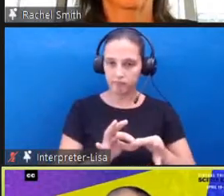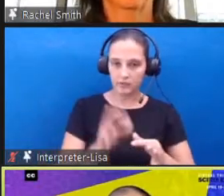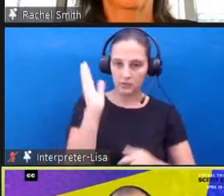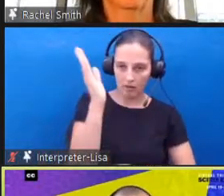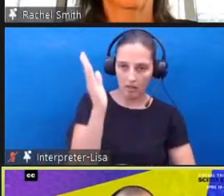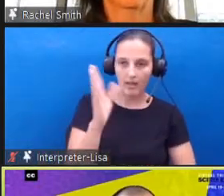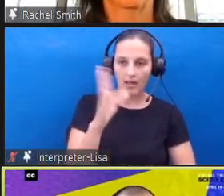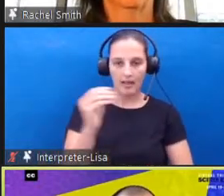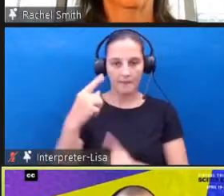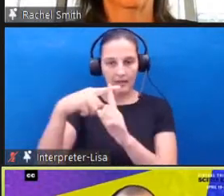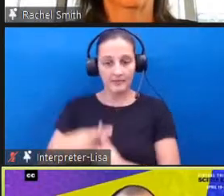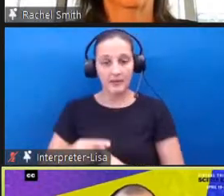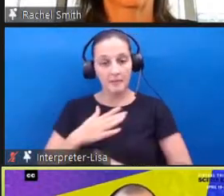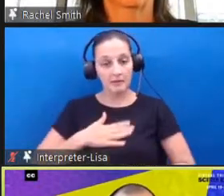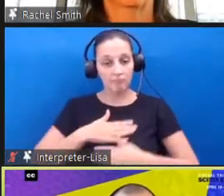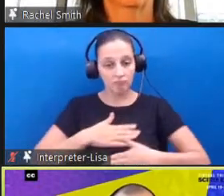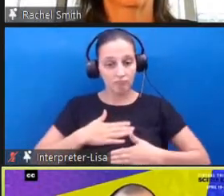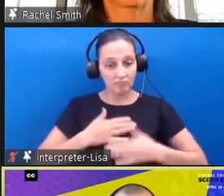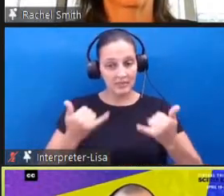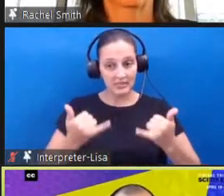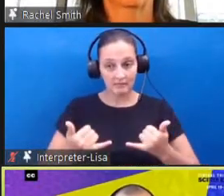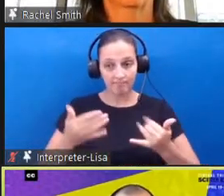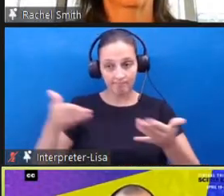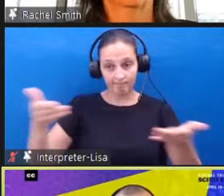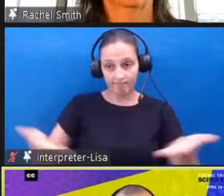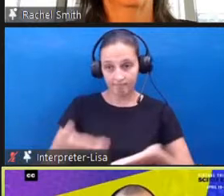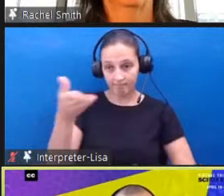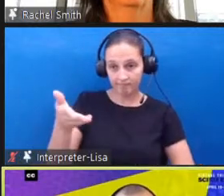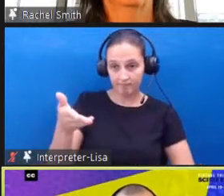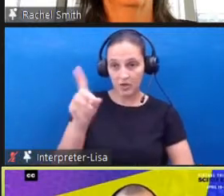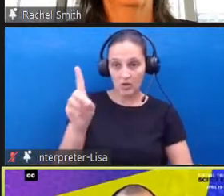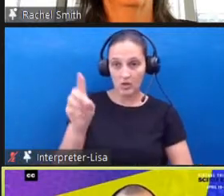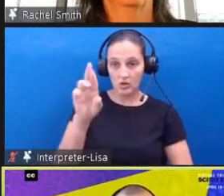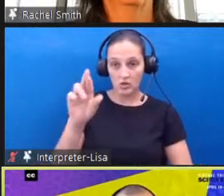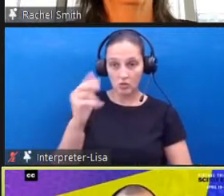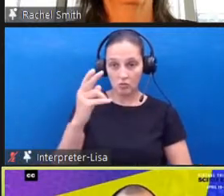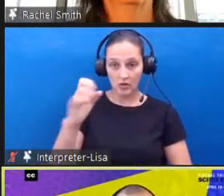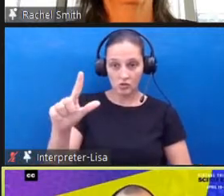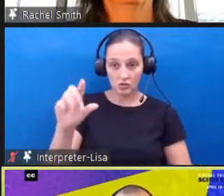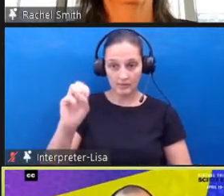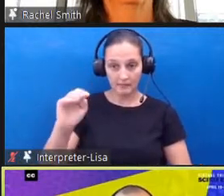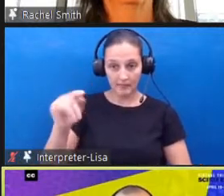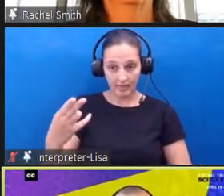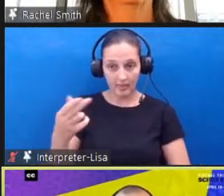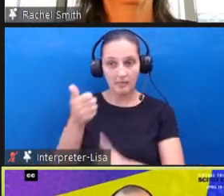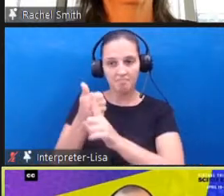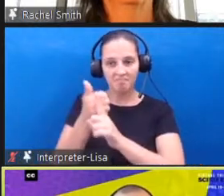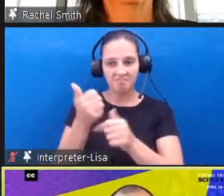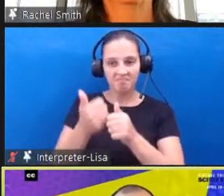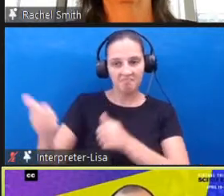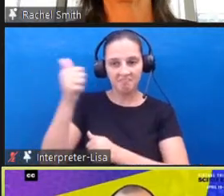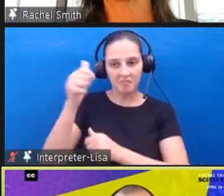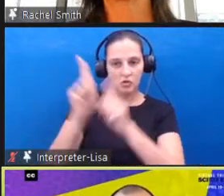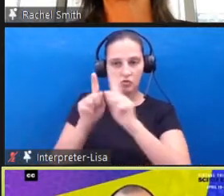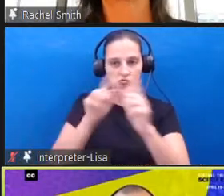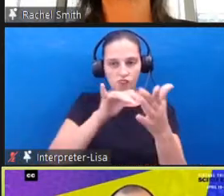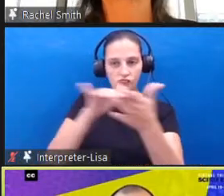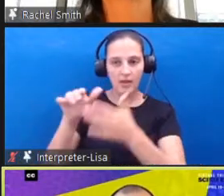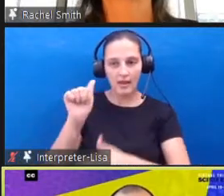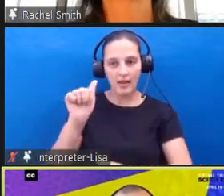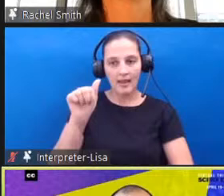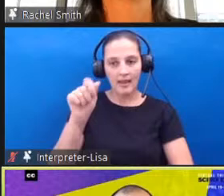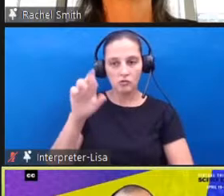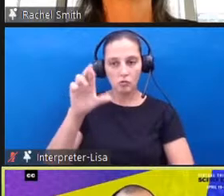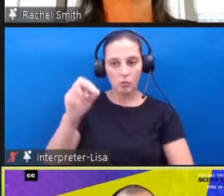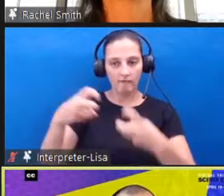So it is my pleasure today to introduce our speaker, Dr. Rachel Smith. Dr. Smith is the head of the Astronomy and Astrophysics Research